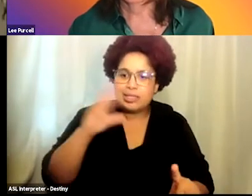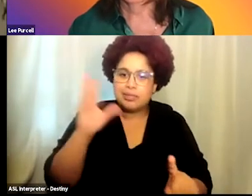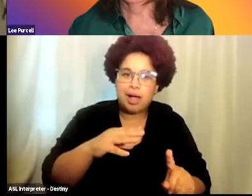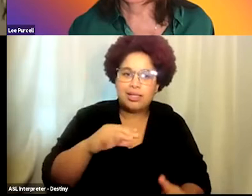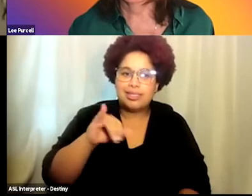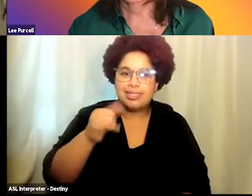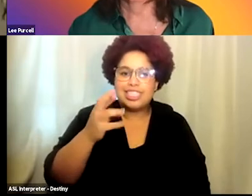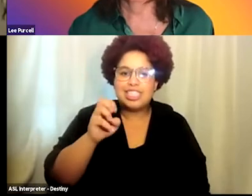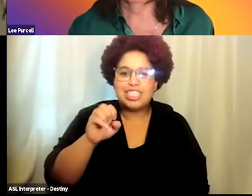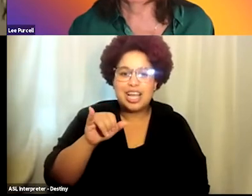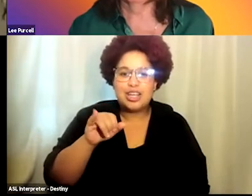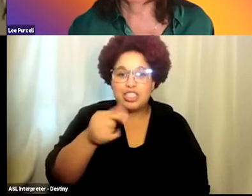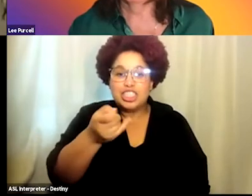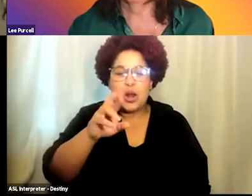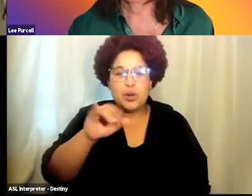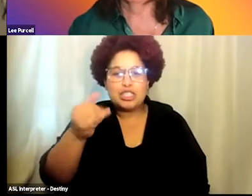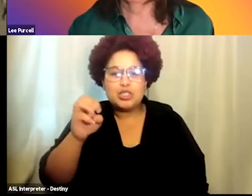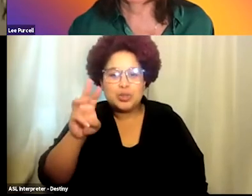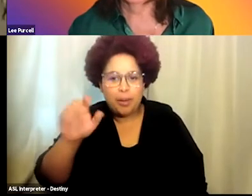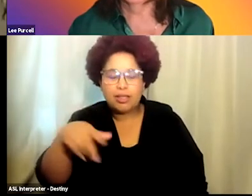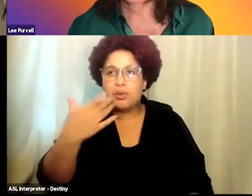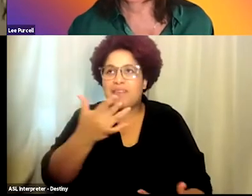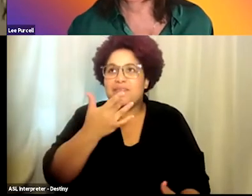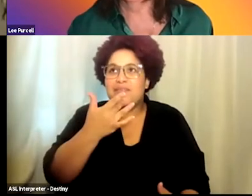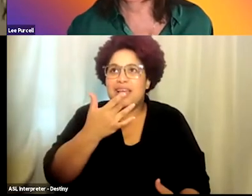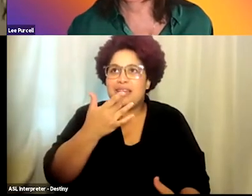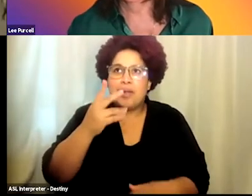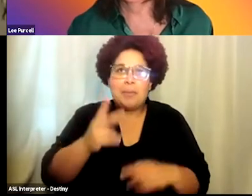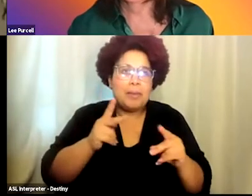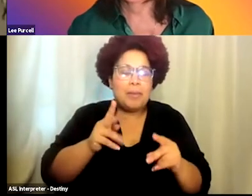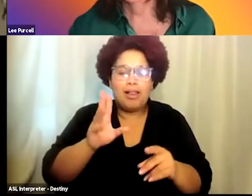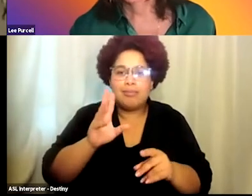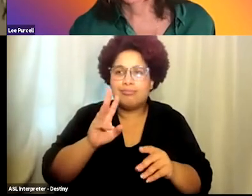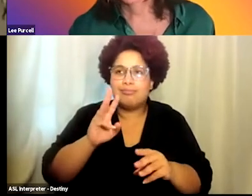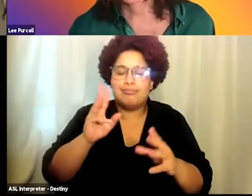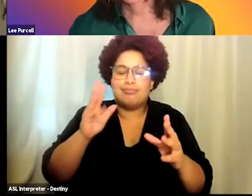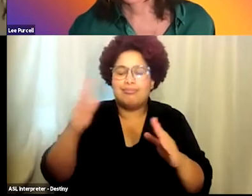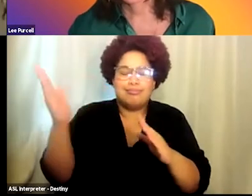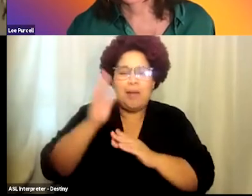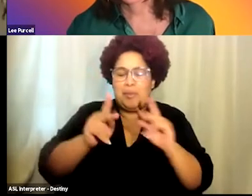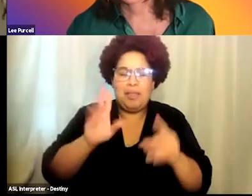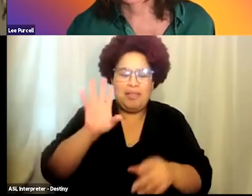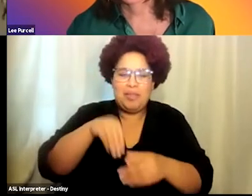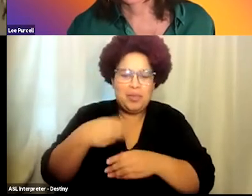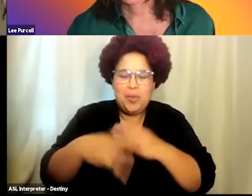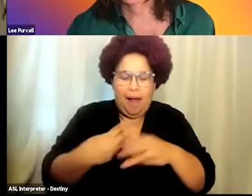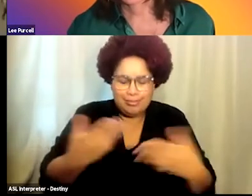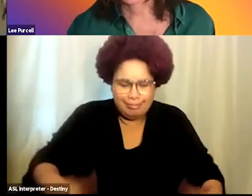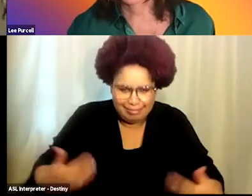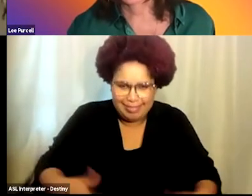Geri Jewell. She's one of my favorite people in the world. She's so amazing and fun,